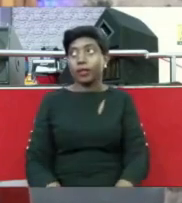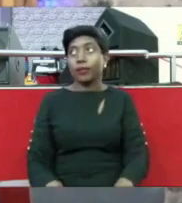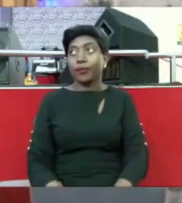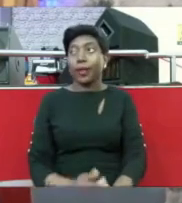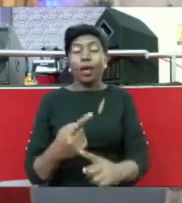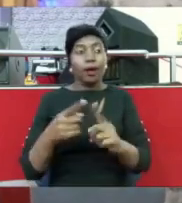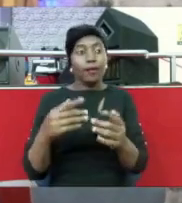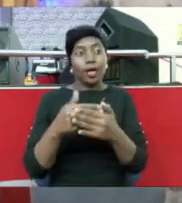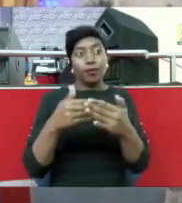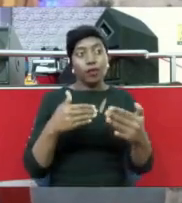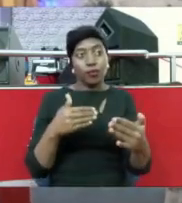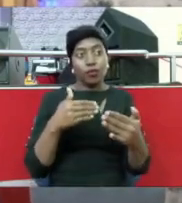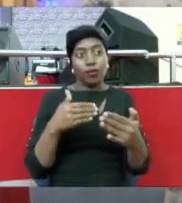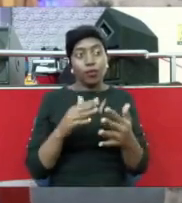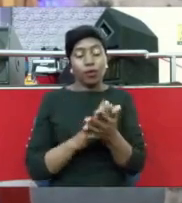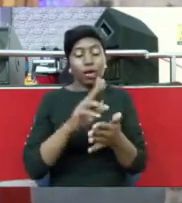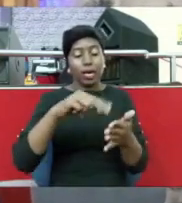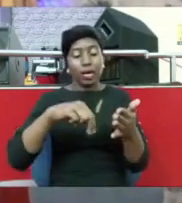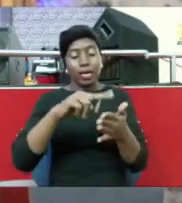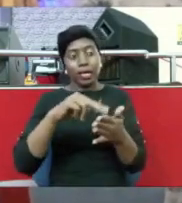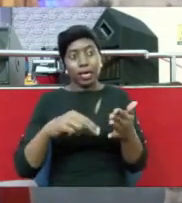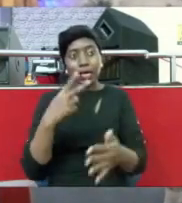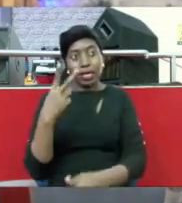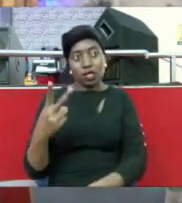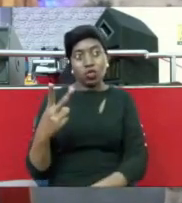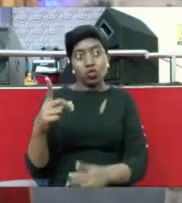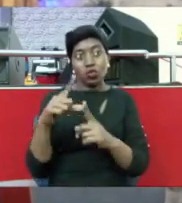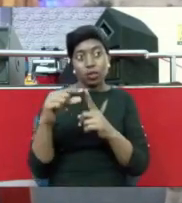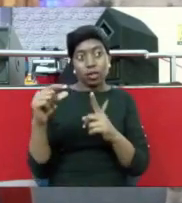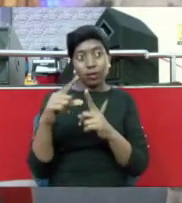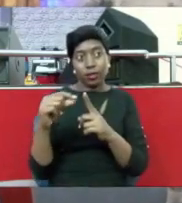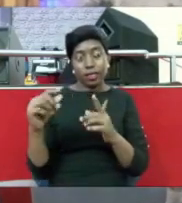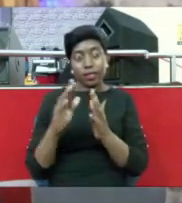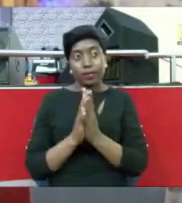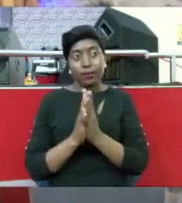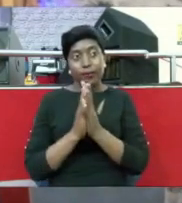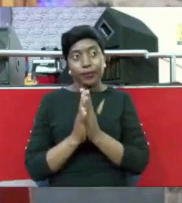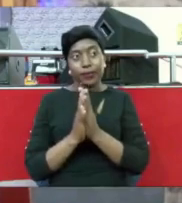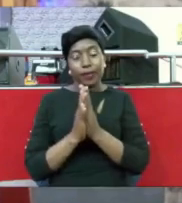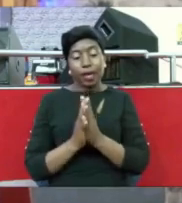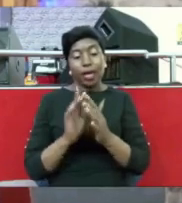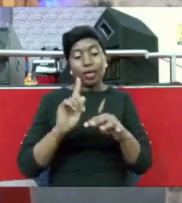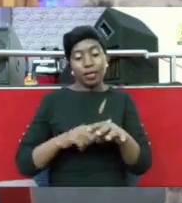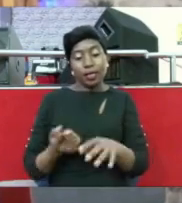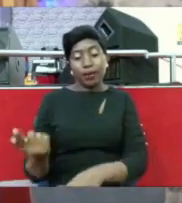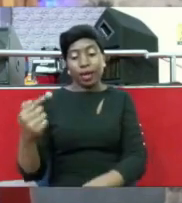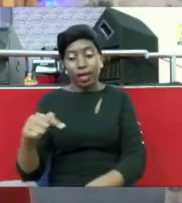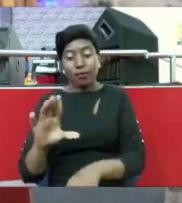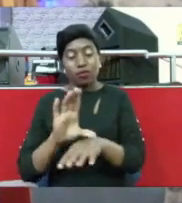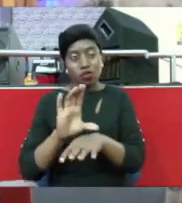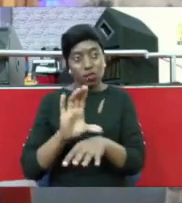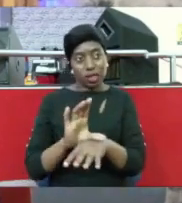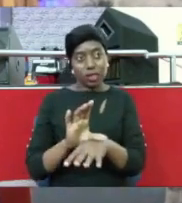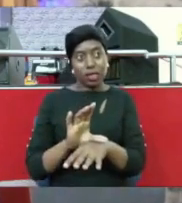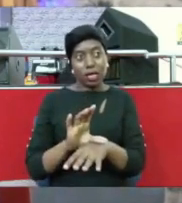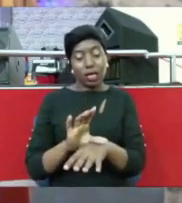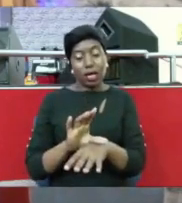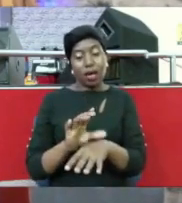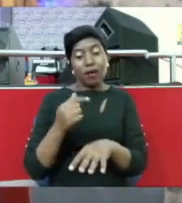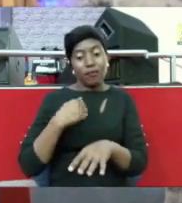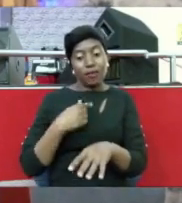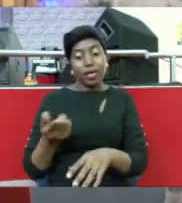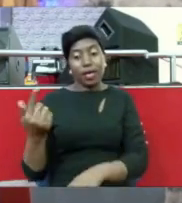before I say the two scriptures, kabla niseme maandiko yale, just when I came to church today, I came early. I was here at